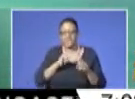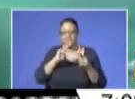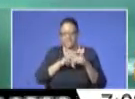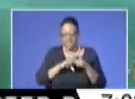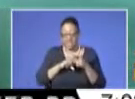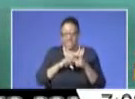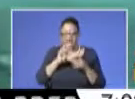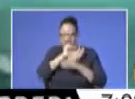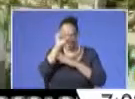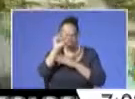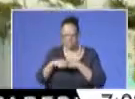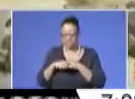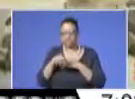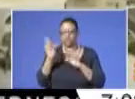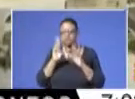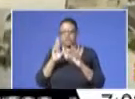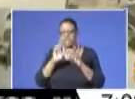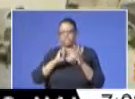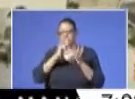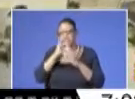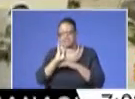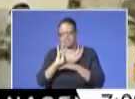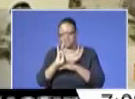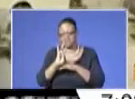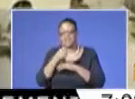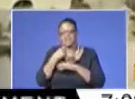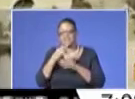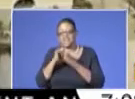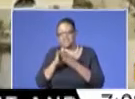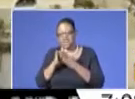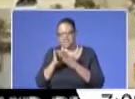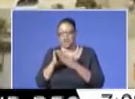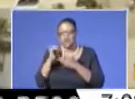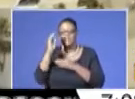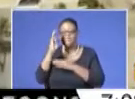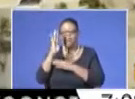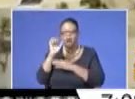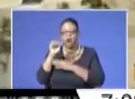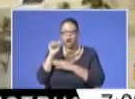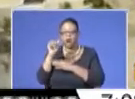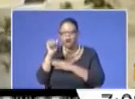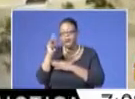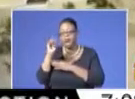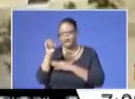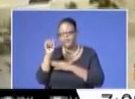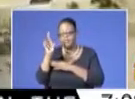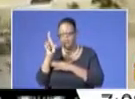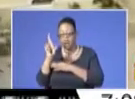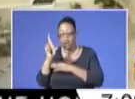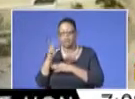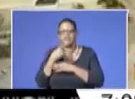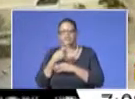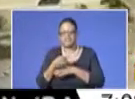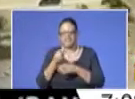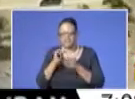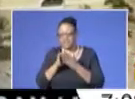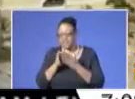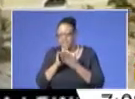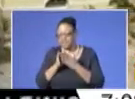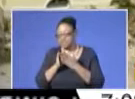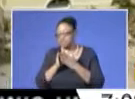July 7th. But notably absent from the conversation is Bahamar, a huge contributor to the tourism market, which has opted to